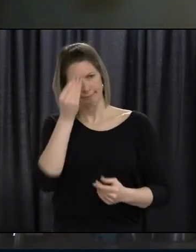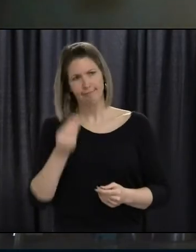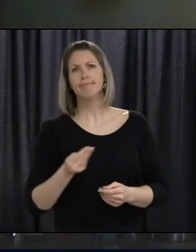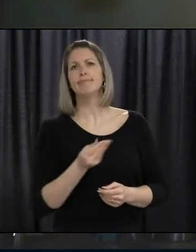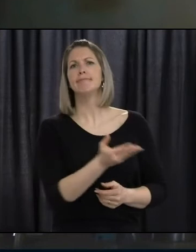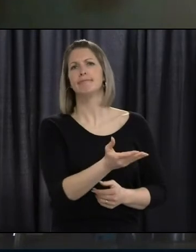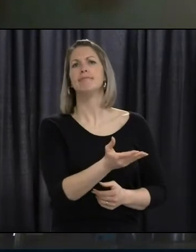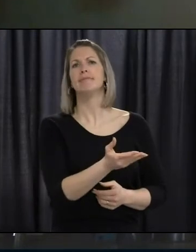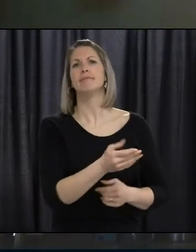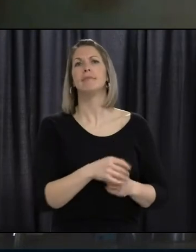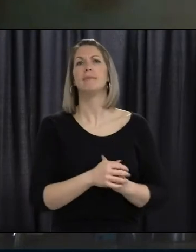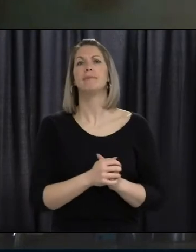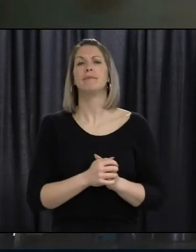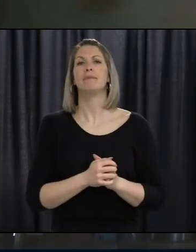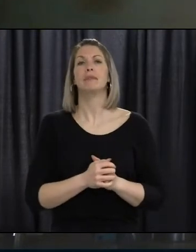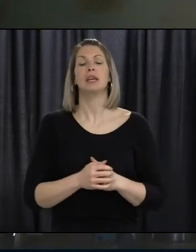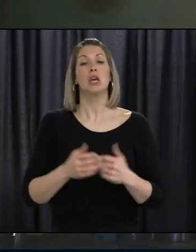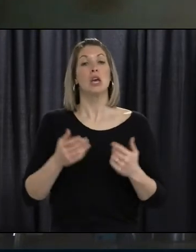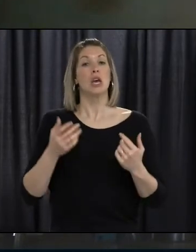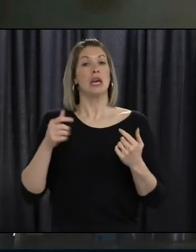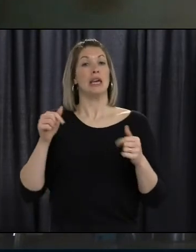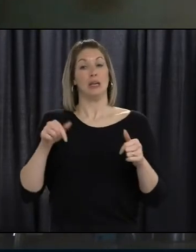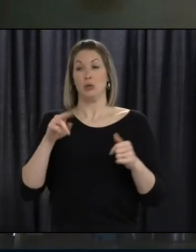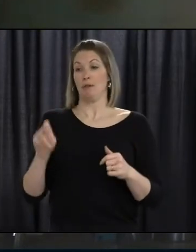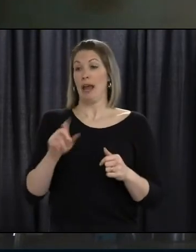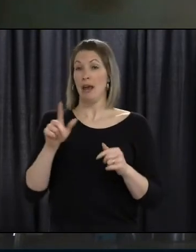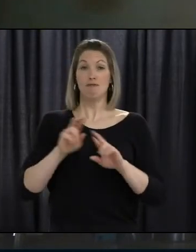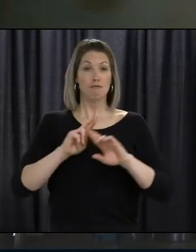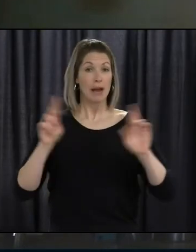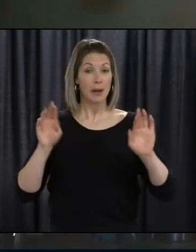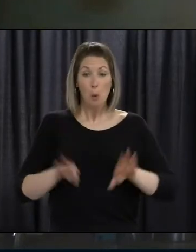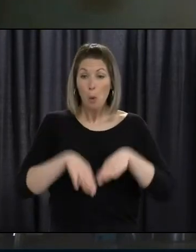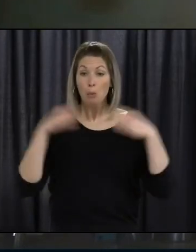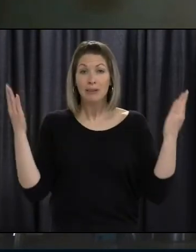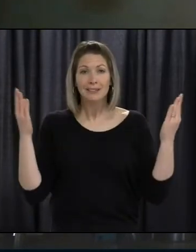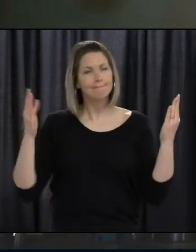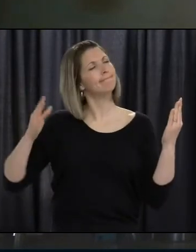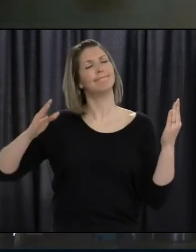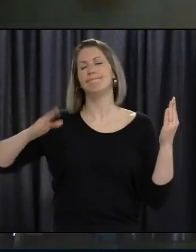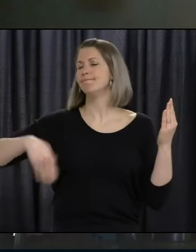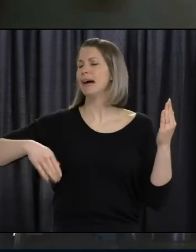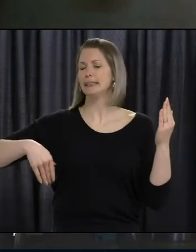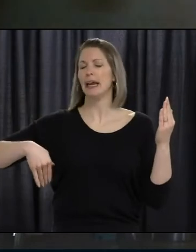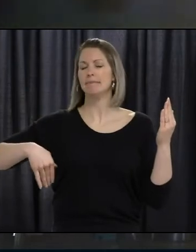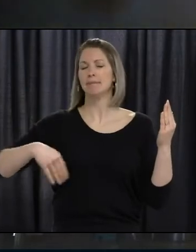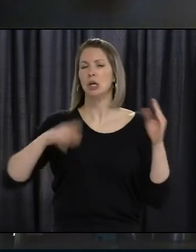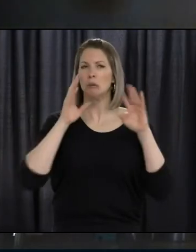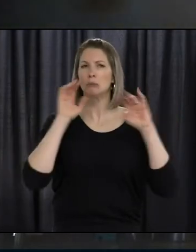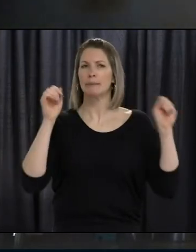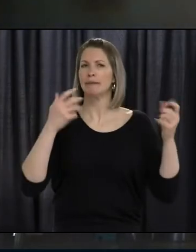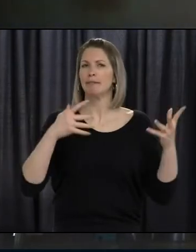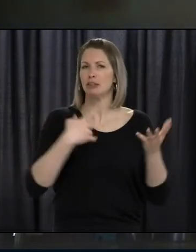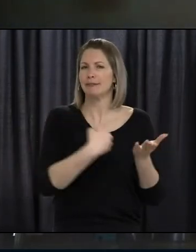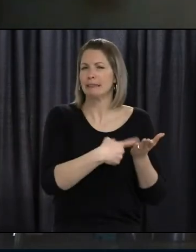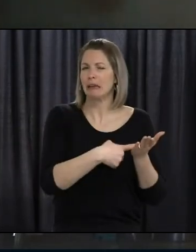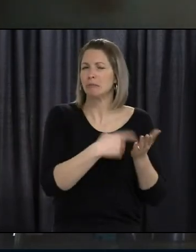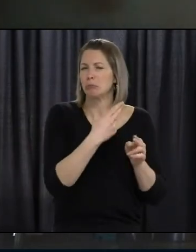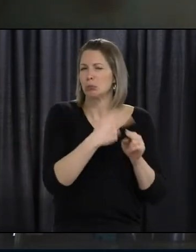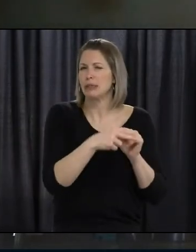we are nowhere near ready to discuss that. We know there's a 2-week lag for whatever measure we have taken in relation